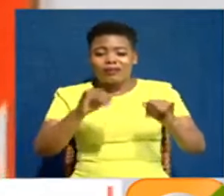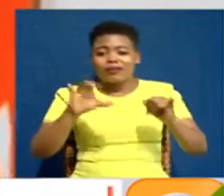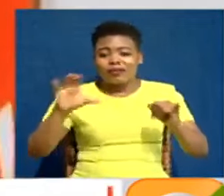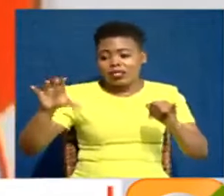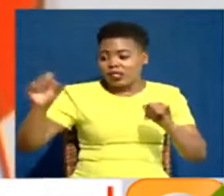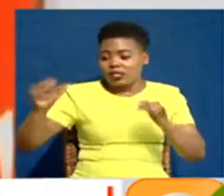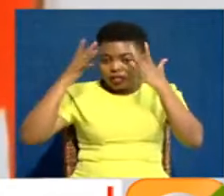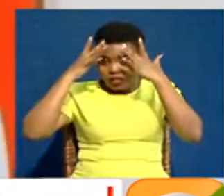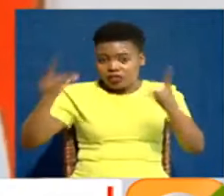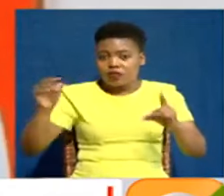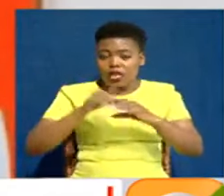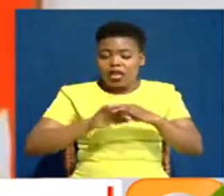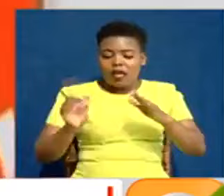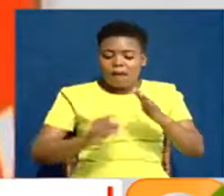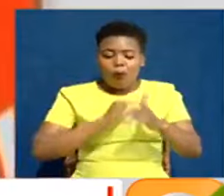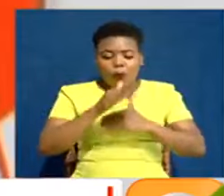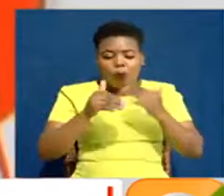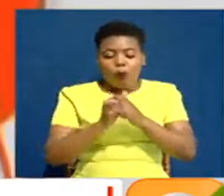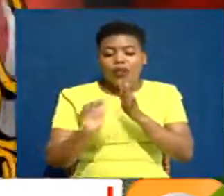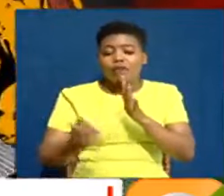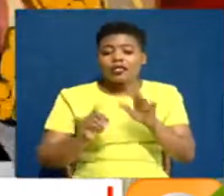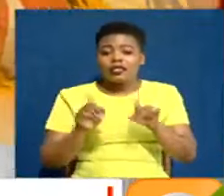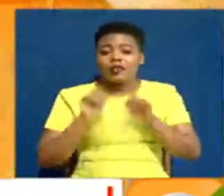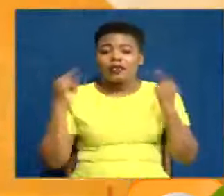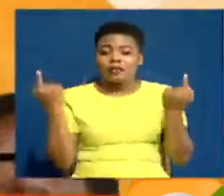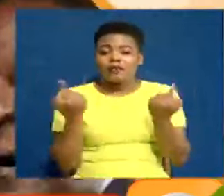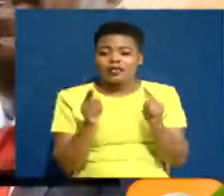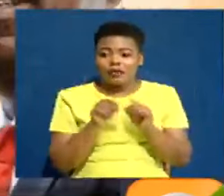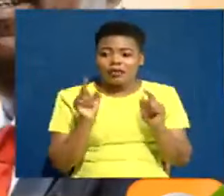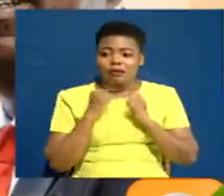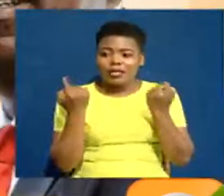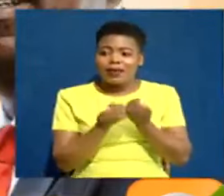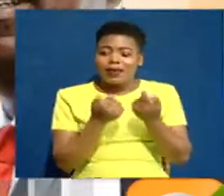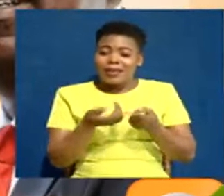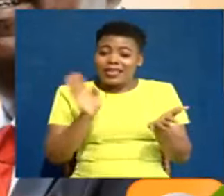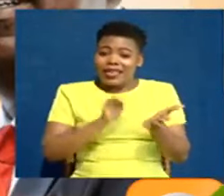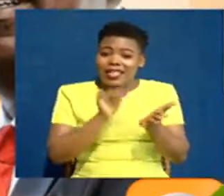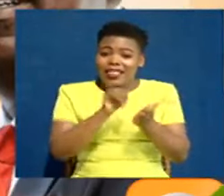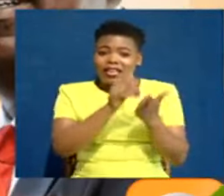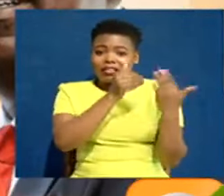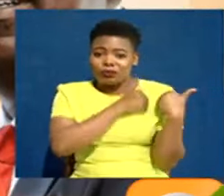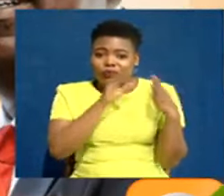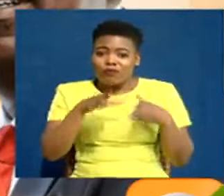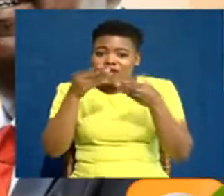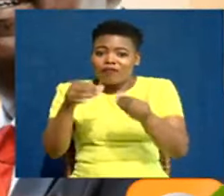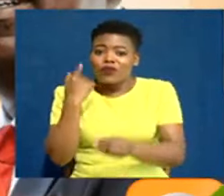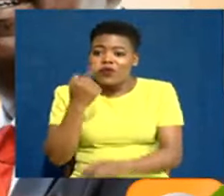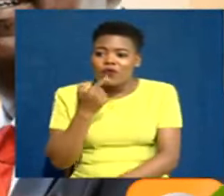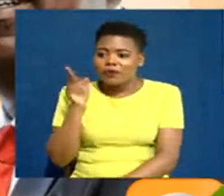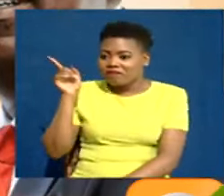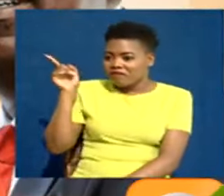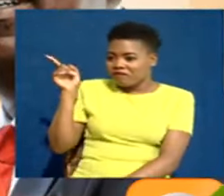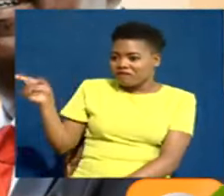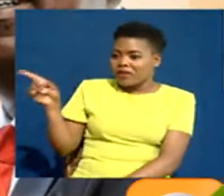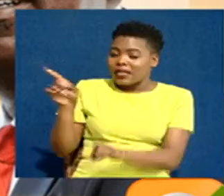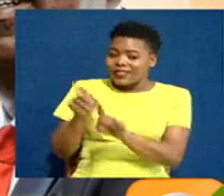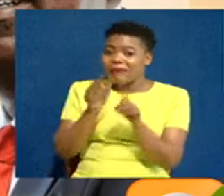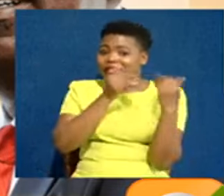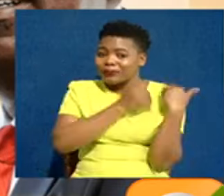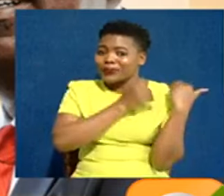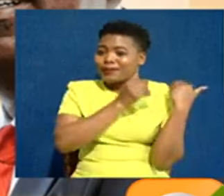across all ministries and departments. However, that same role was also passed down to the Prime Cabinet Secretary's office,